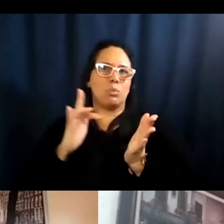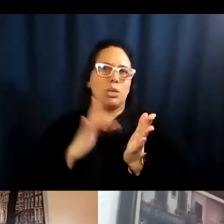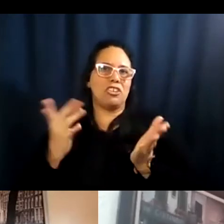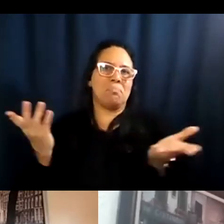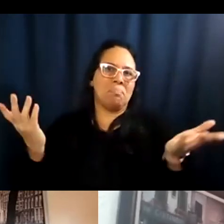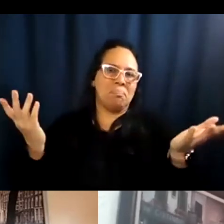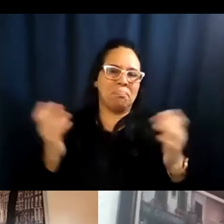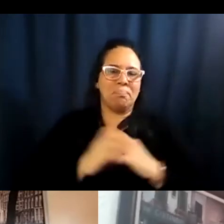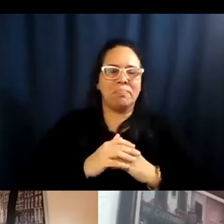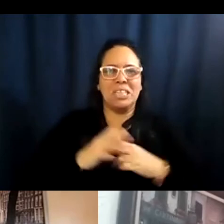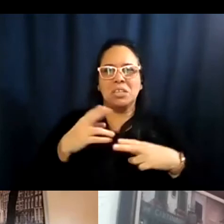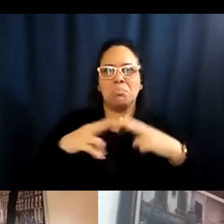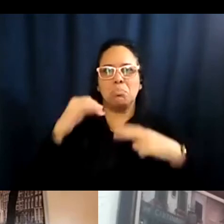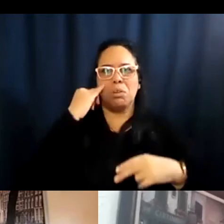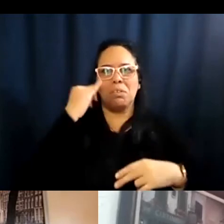some brief thoughts.